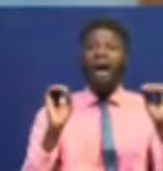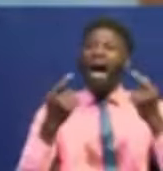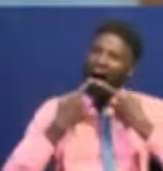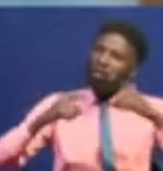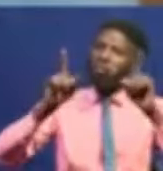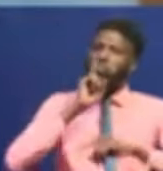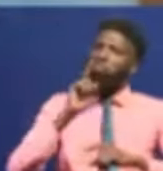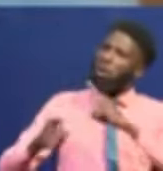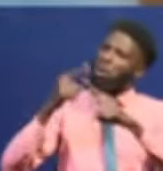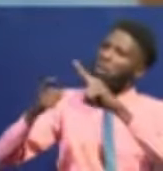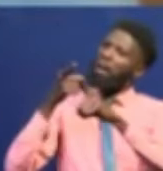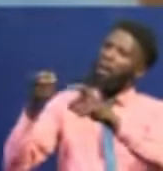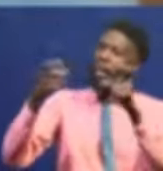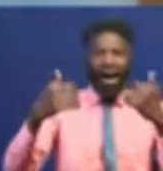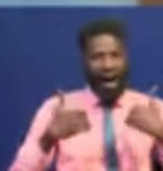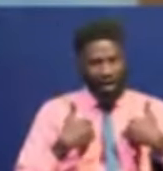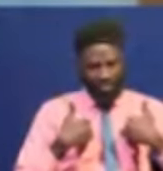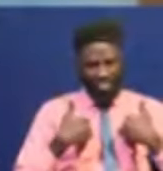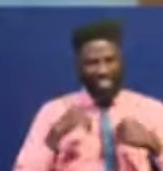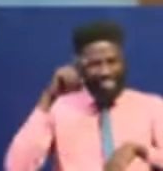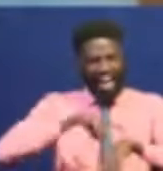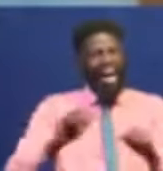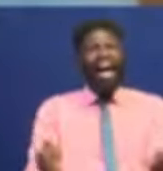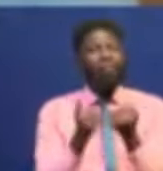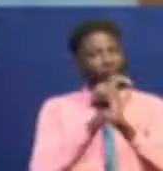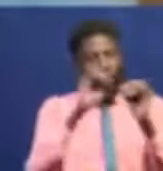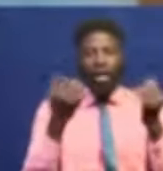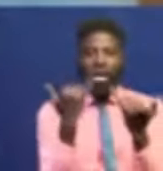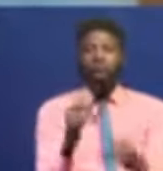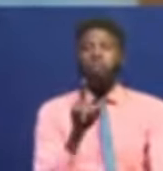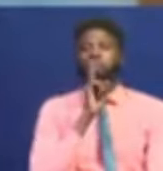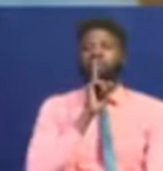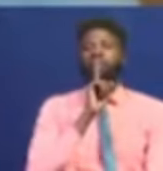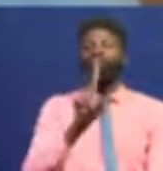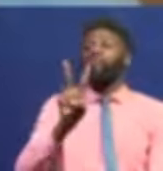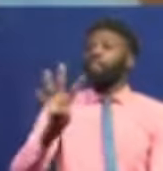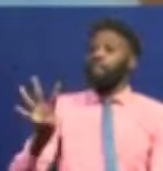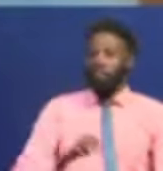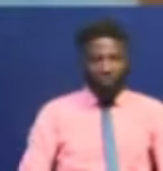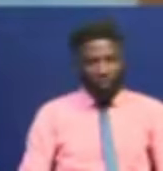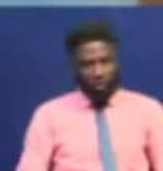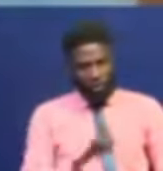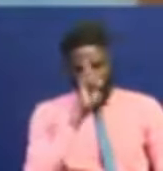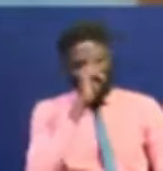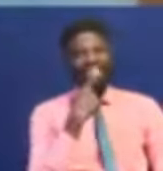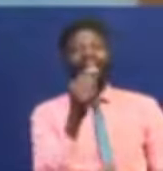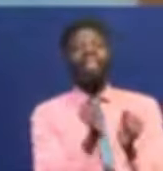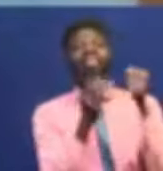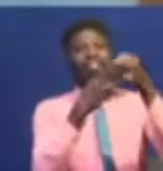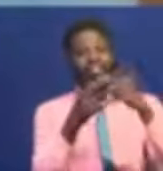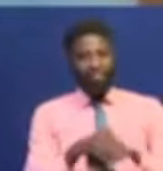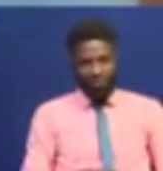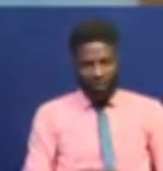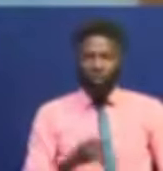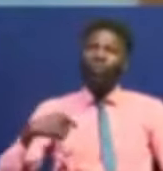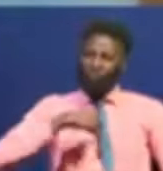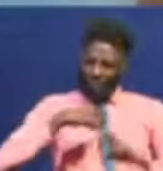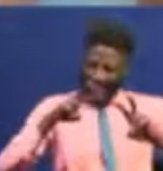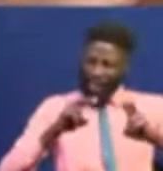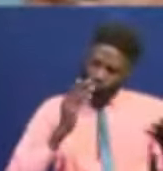when there was none. Now it's telling us there are 24, the police are saying 19. We will find out where the numbers